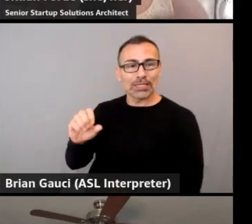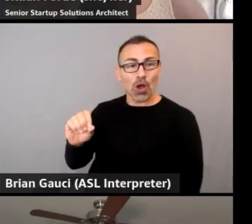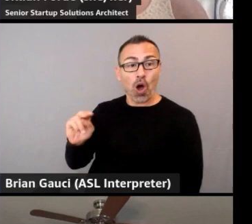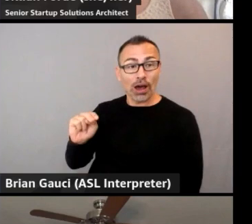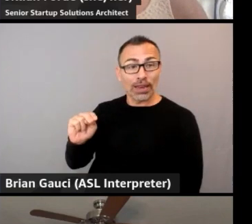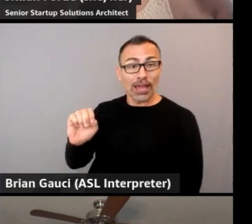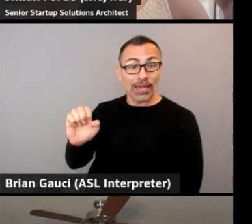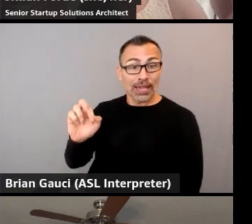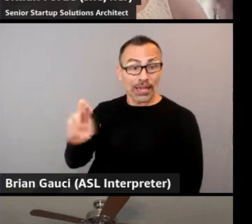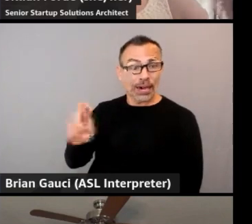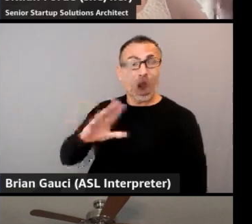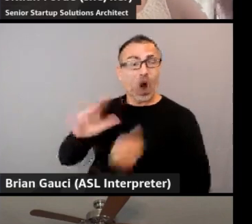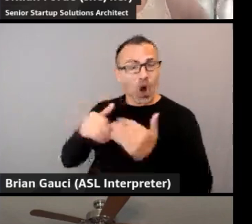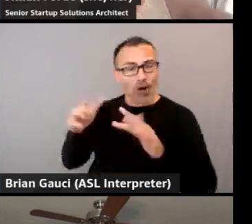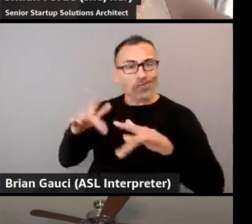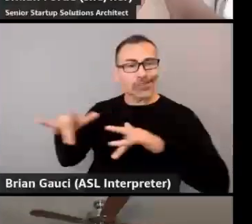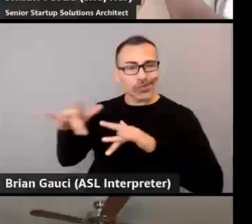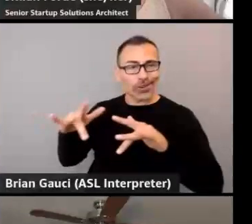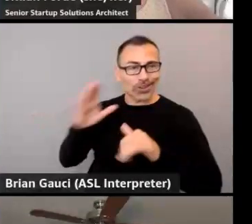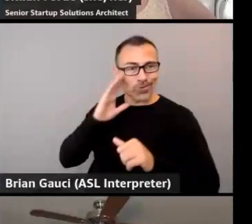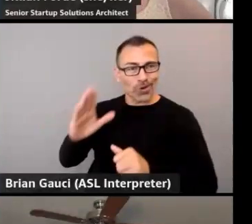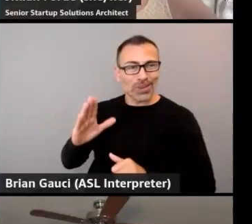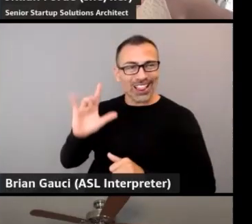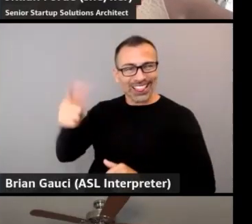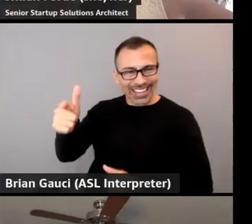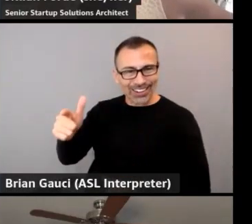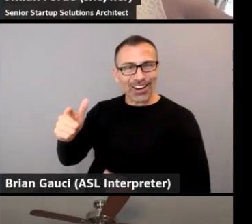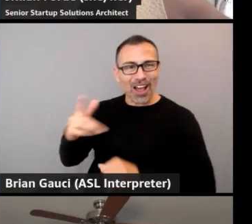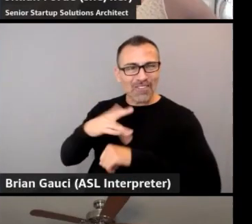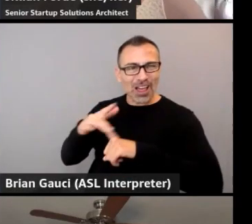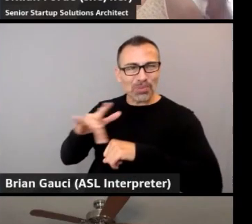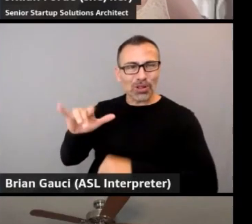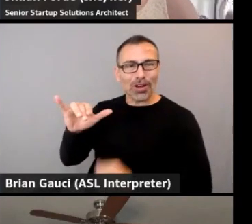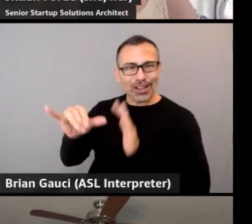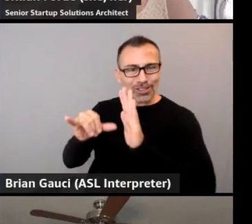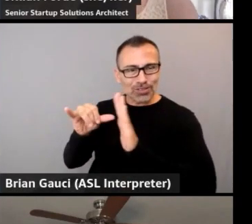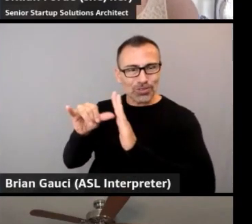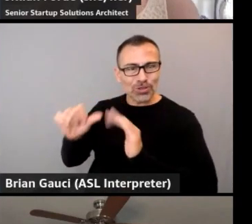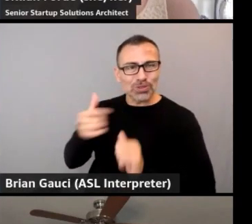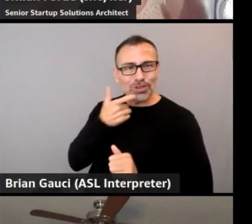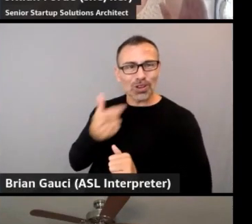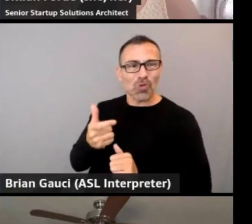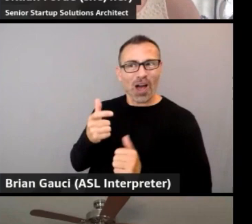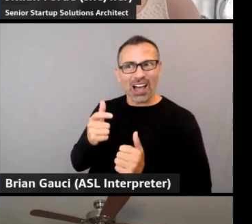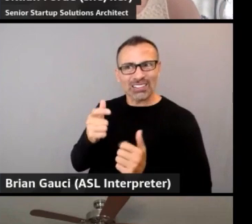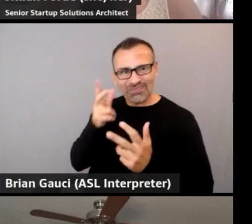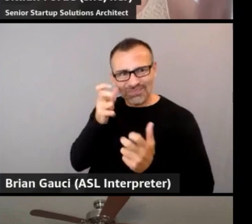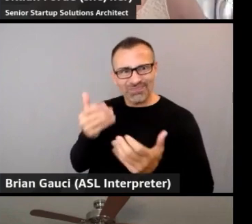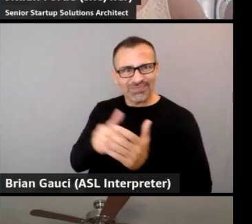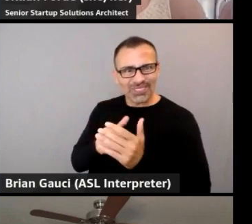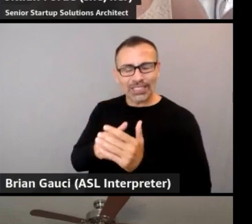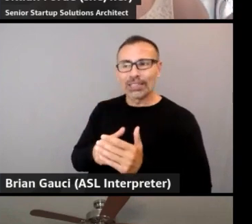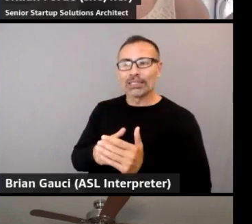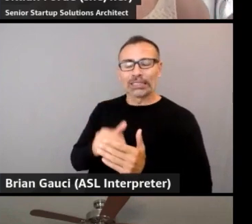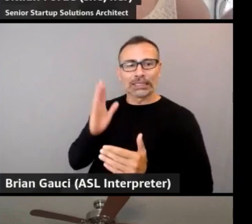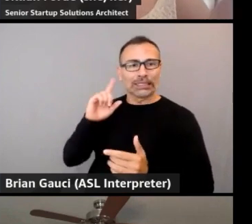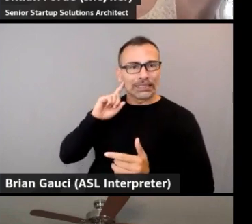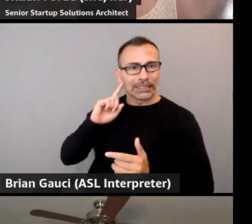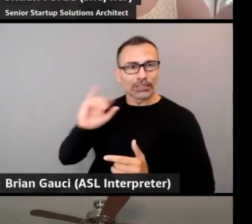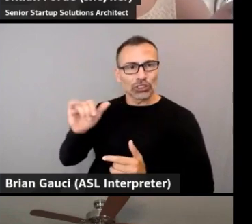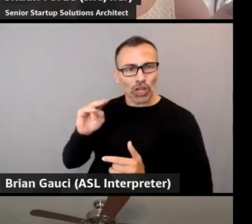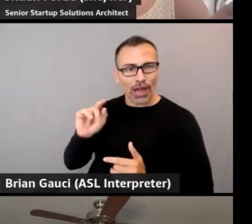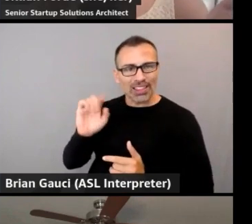recordings are going to go on YouTube. So fortunately, you can watch this again and listen to Jonathan's explanations about this. So you'll definitely want to check out